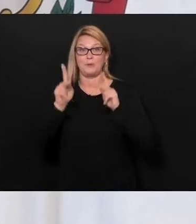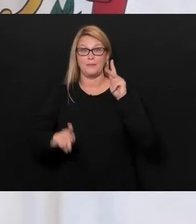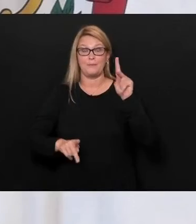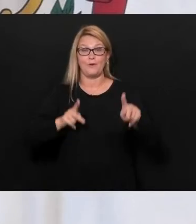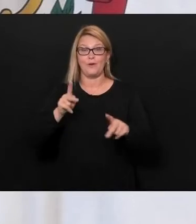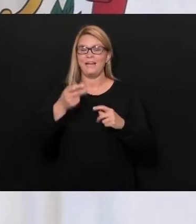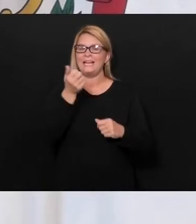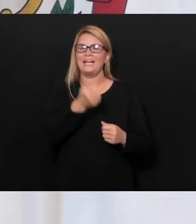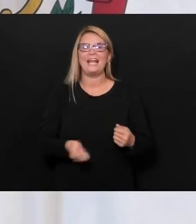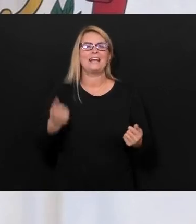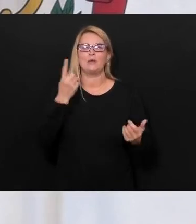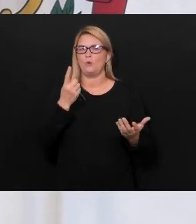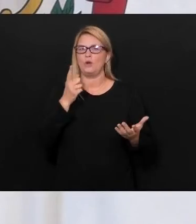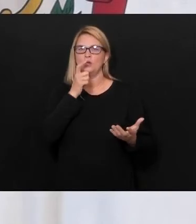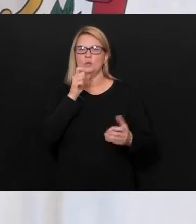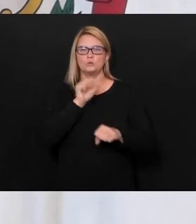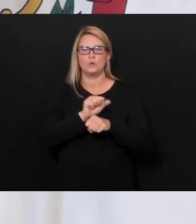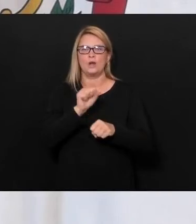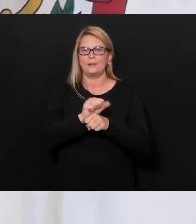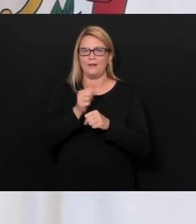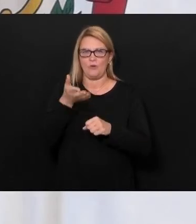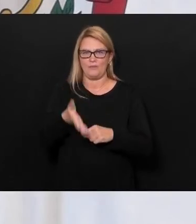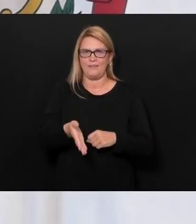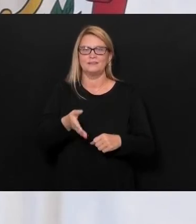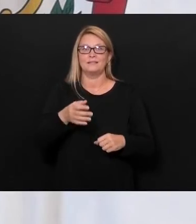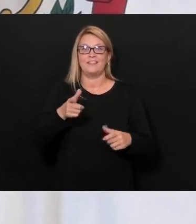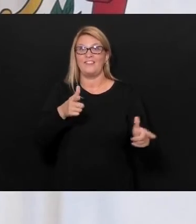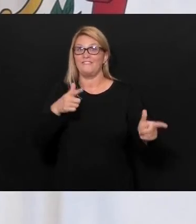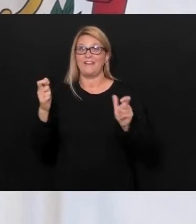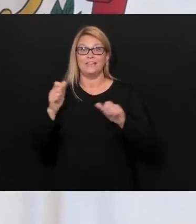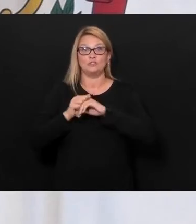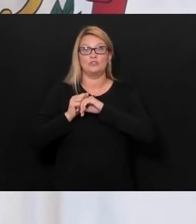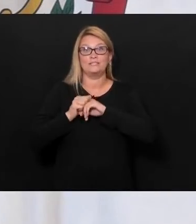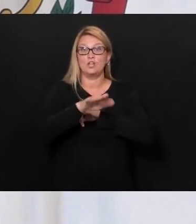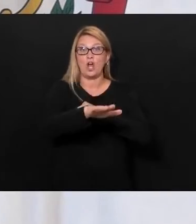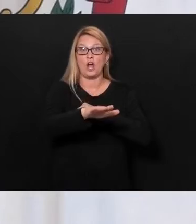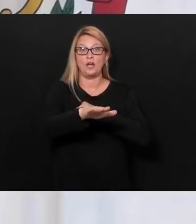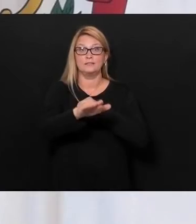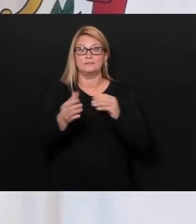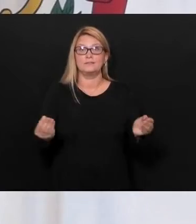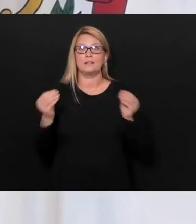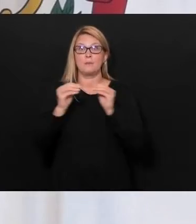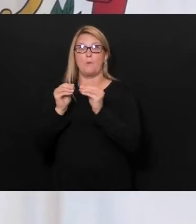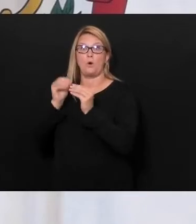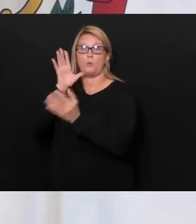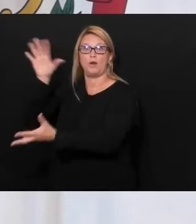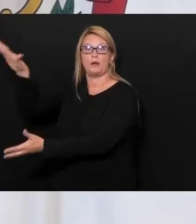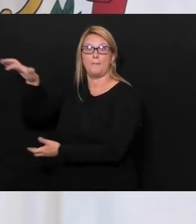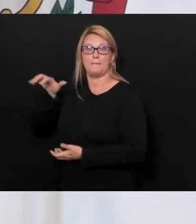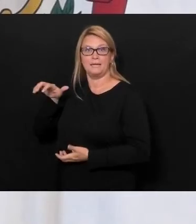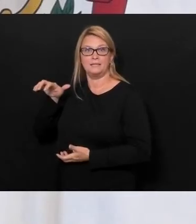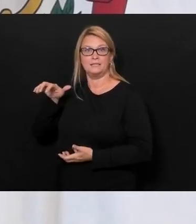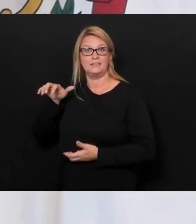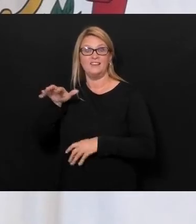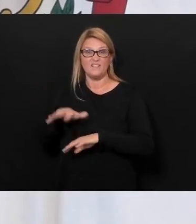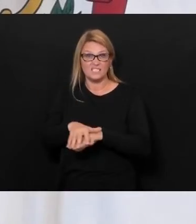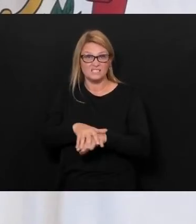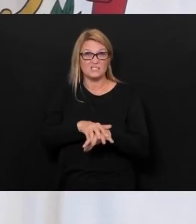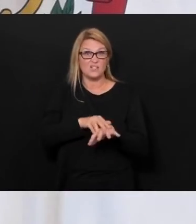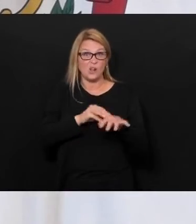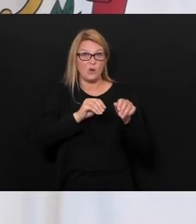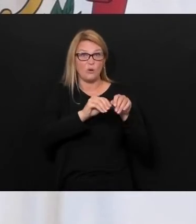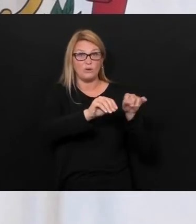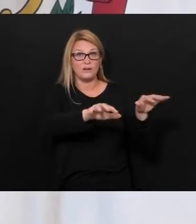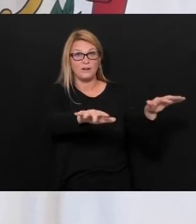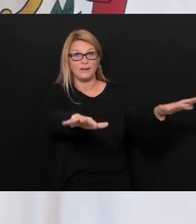that's administering this, the faster we get it out the door, the more we'll get. The slower we get it out the door,